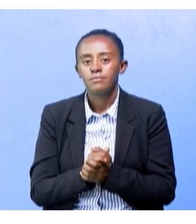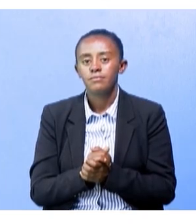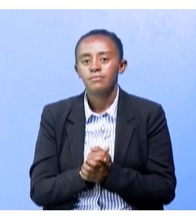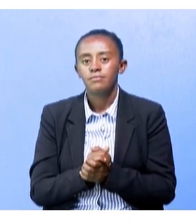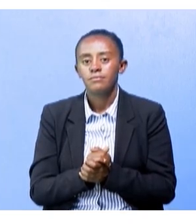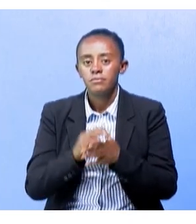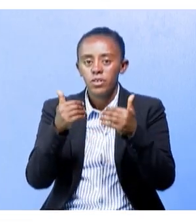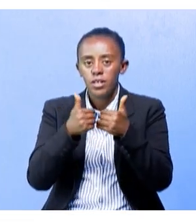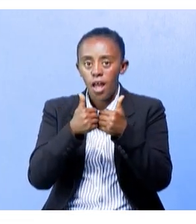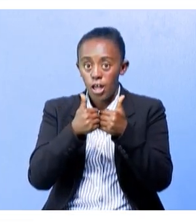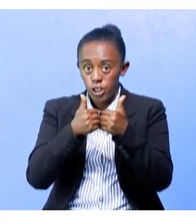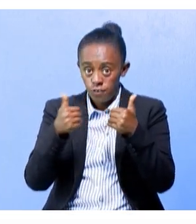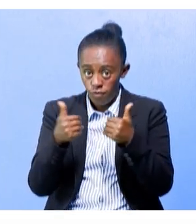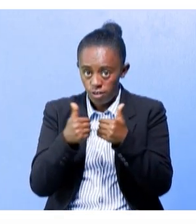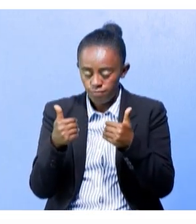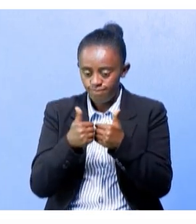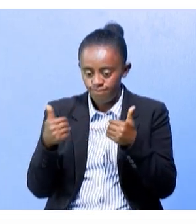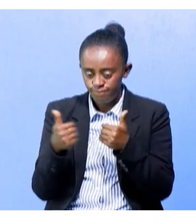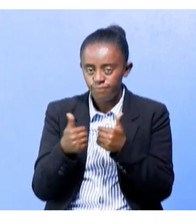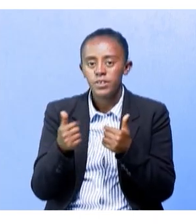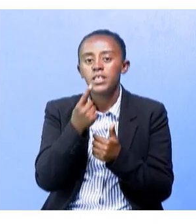the cause